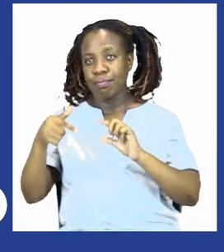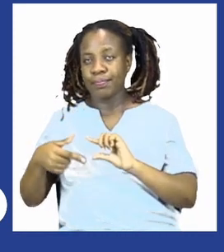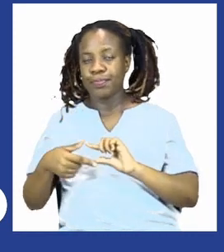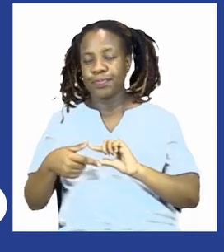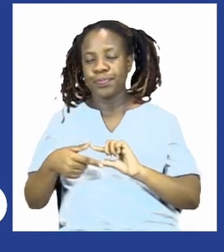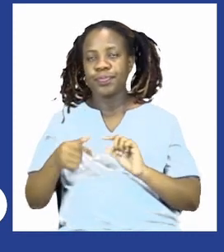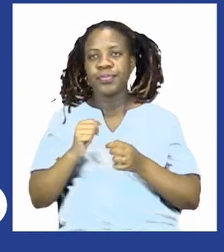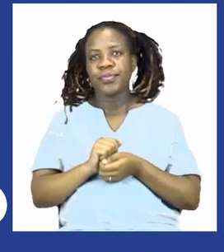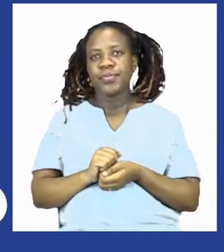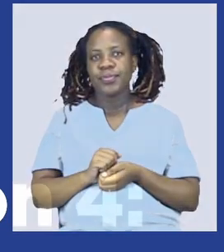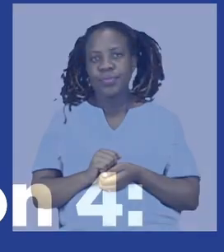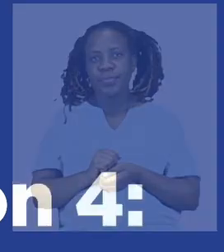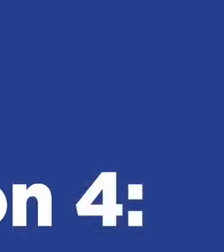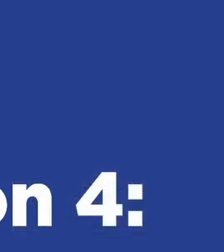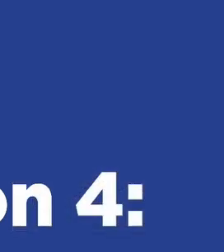geometry.